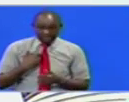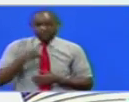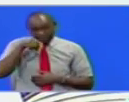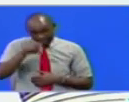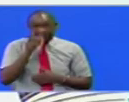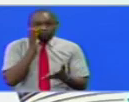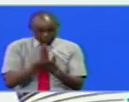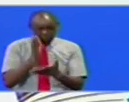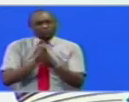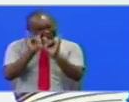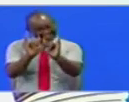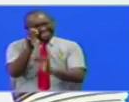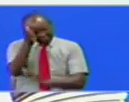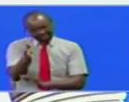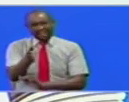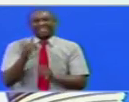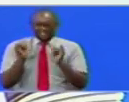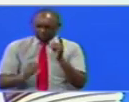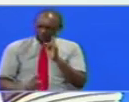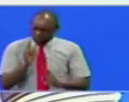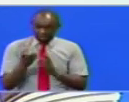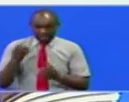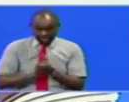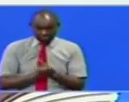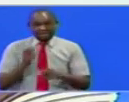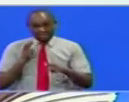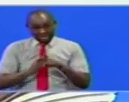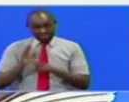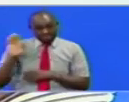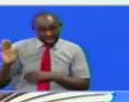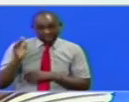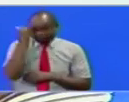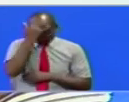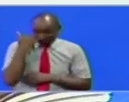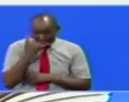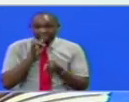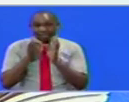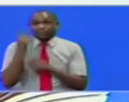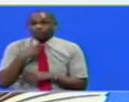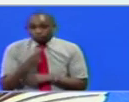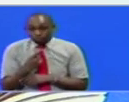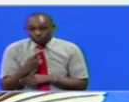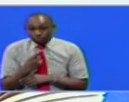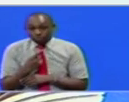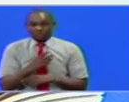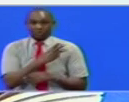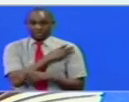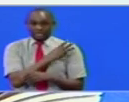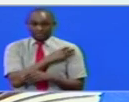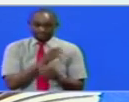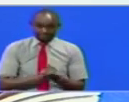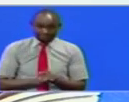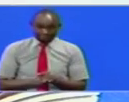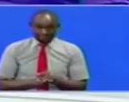do definitely stay tuned for that and more. I'm Yvonne Okwara Matole, and our sign language interpreter is